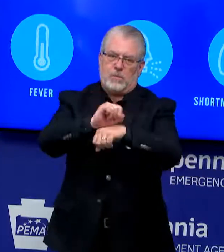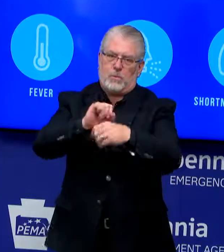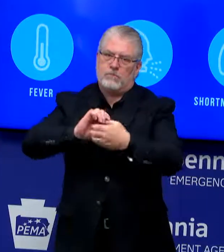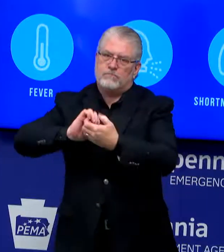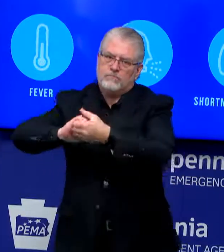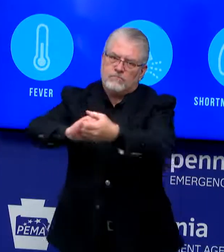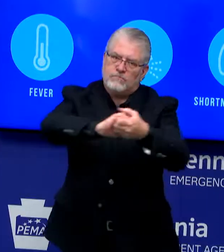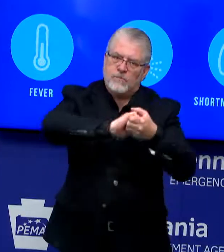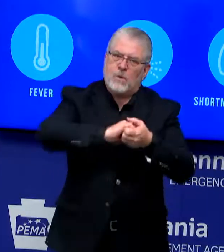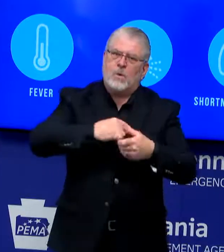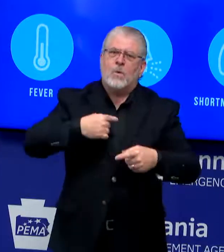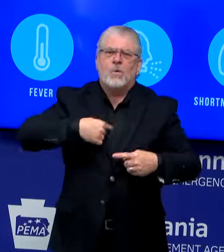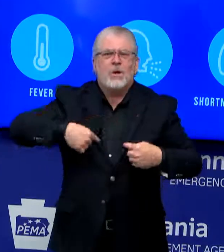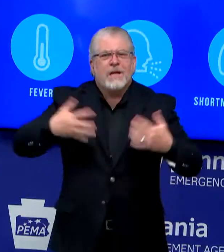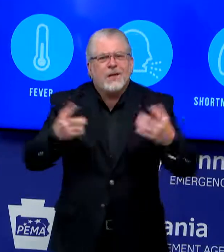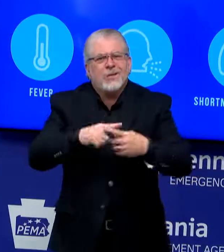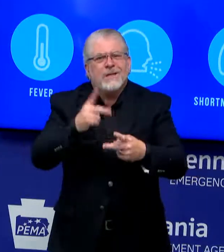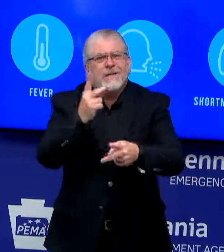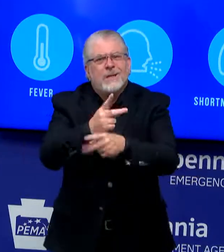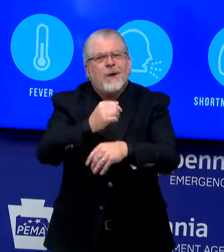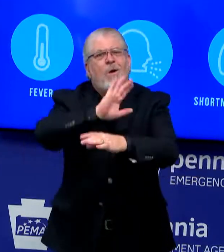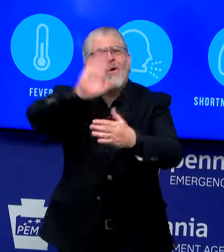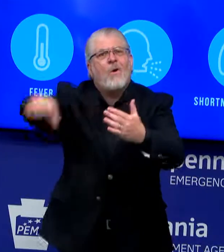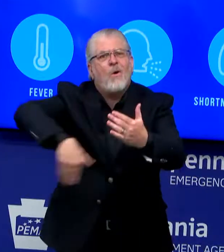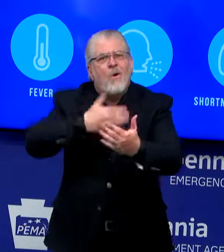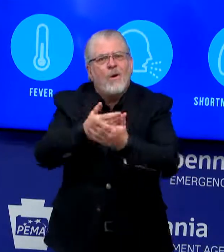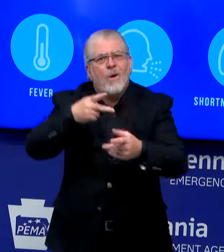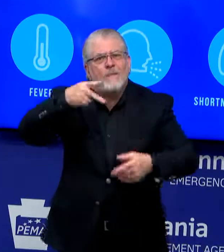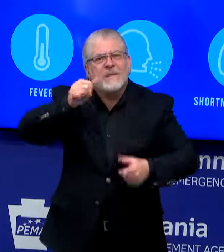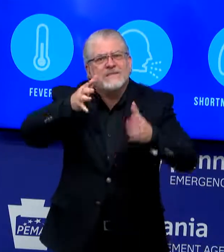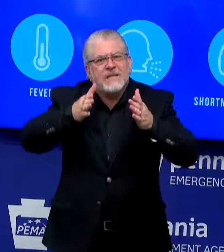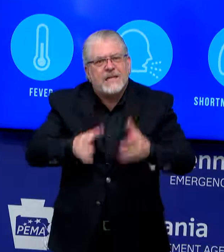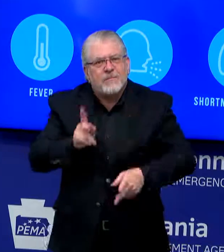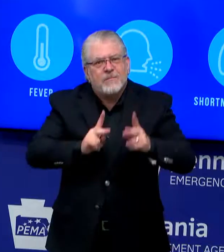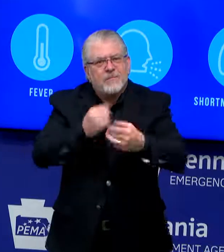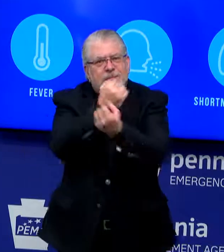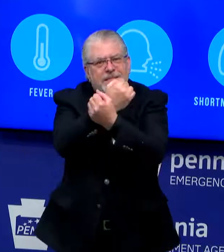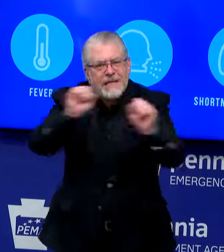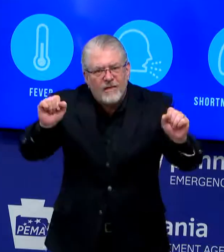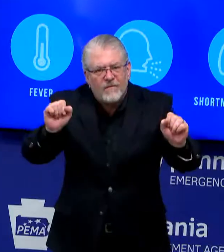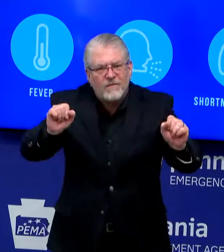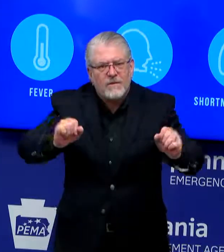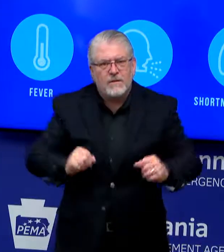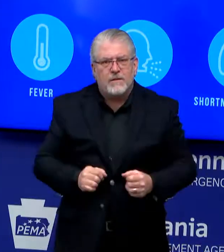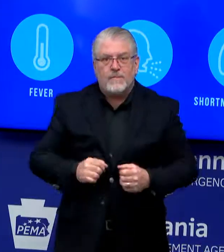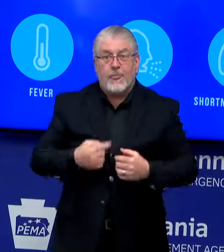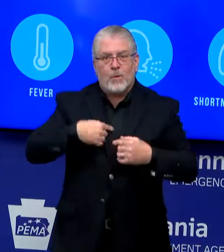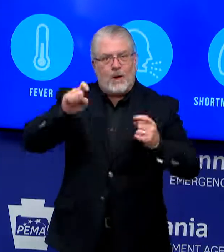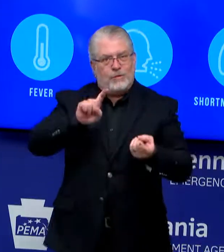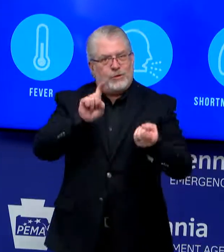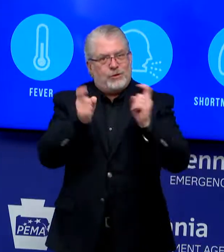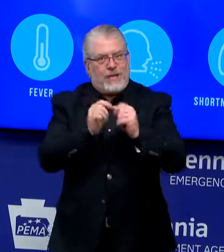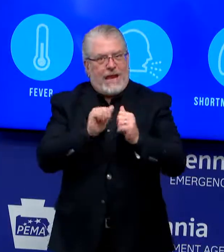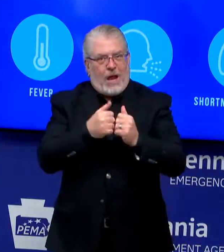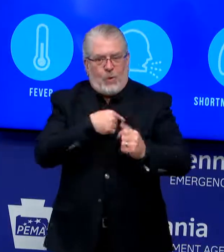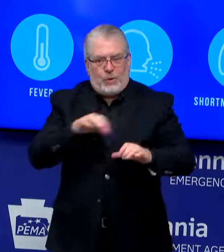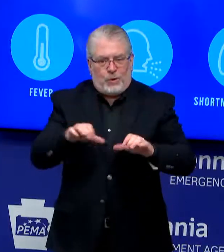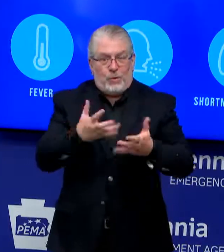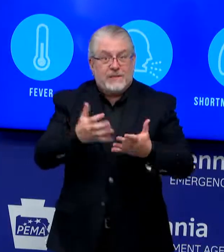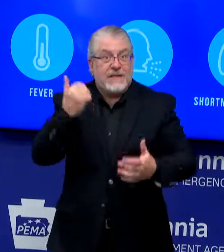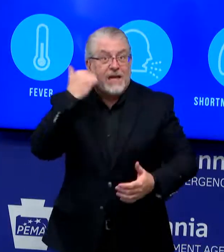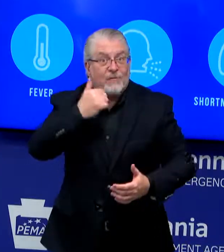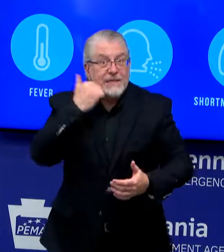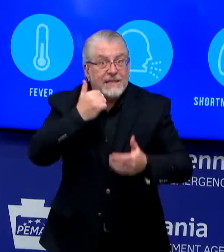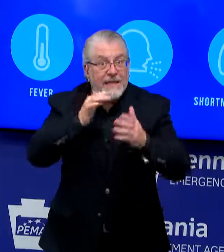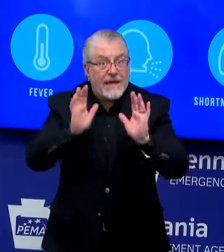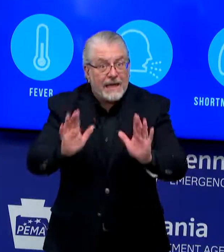their lives, their livelihoods, and their way of life. I'm asking you to all step up to do your part in